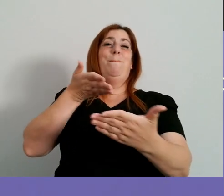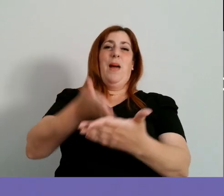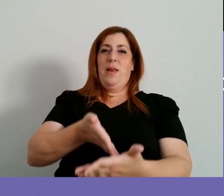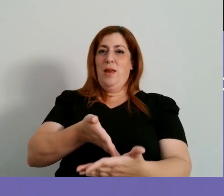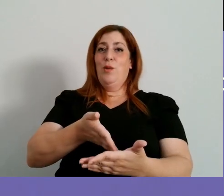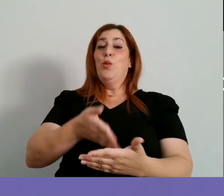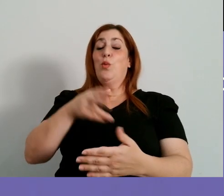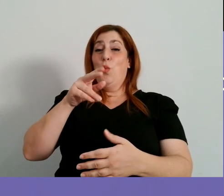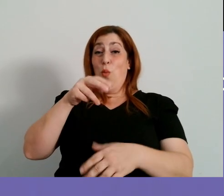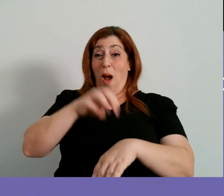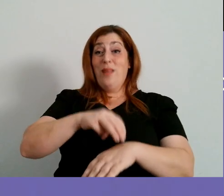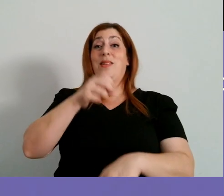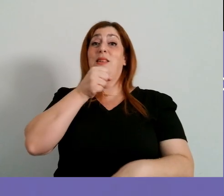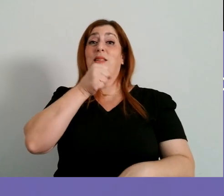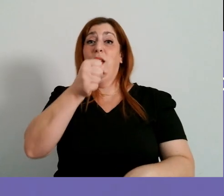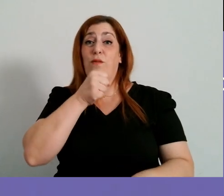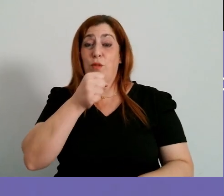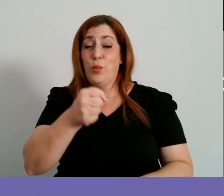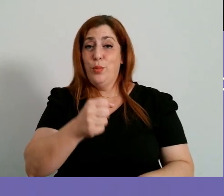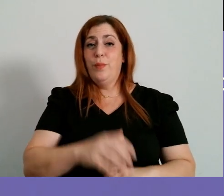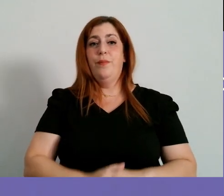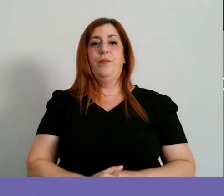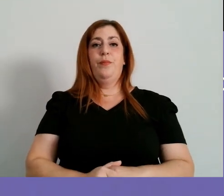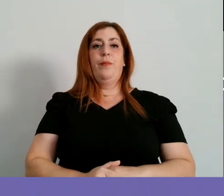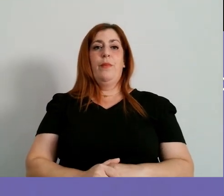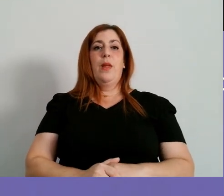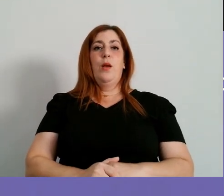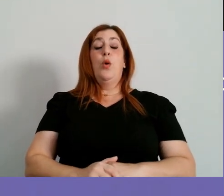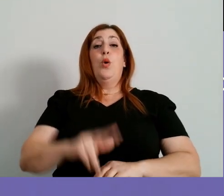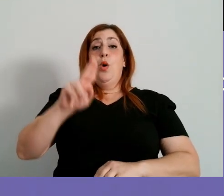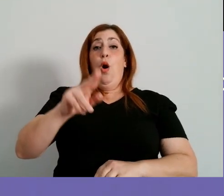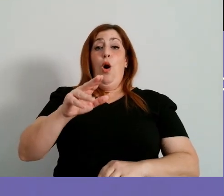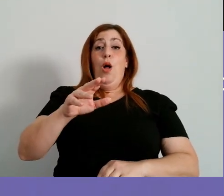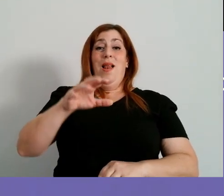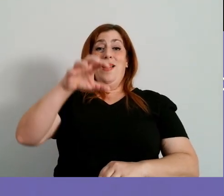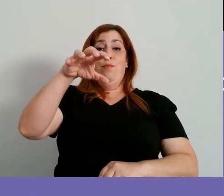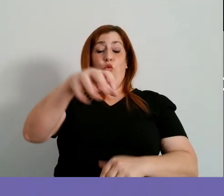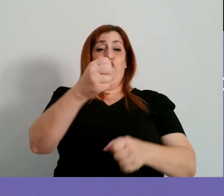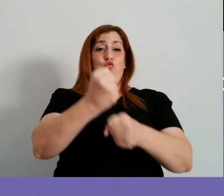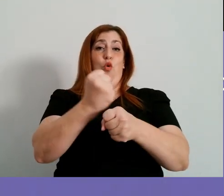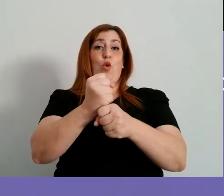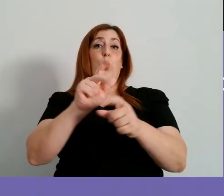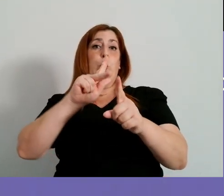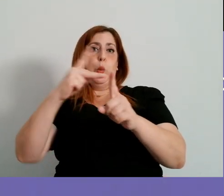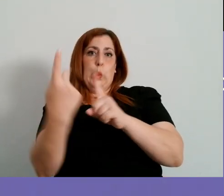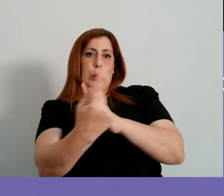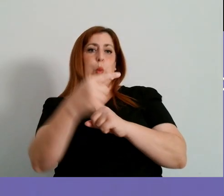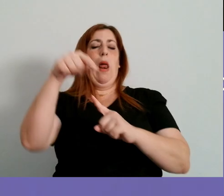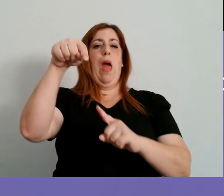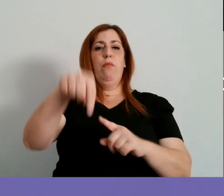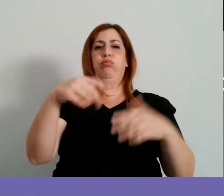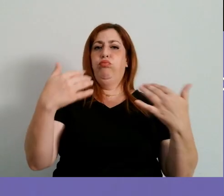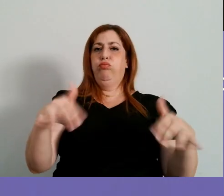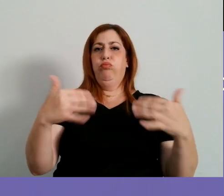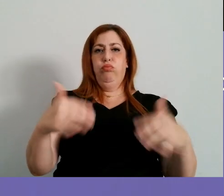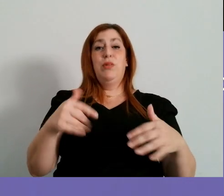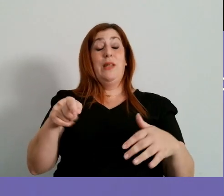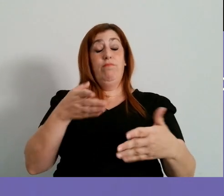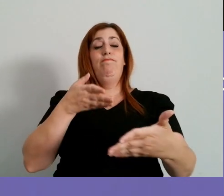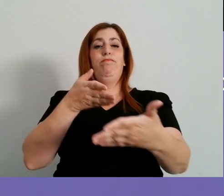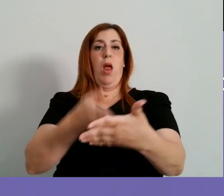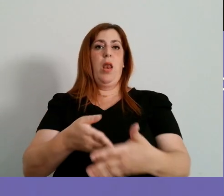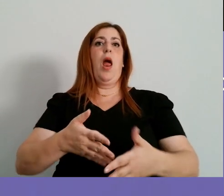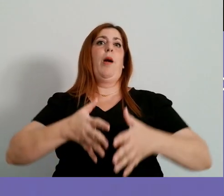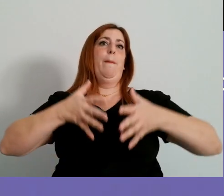with interviews themselves. The workplace culture is a barrier that's not typically talked about